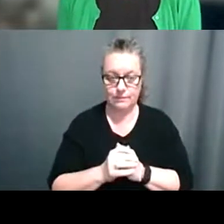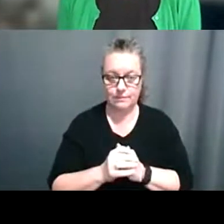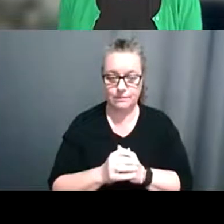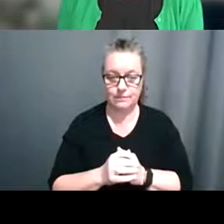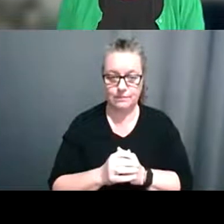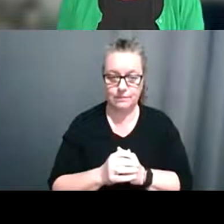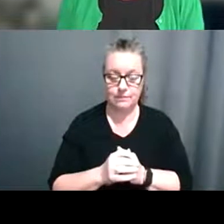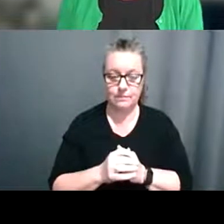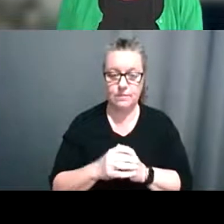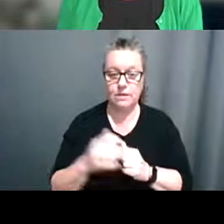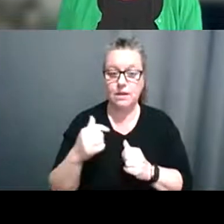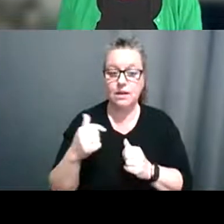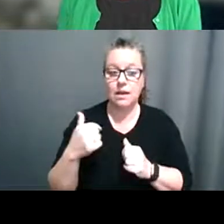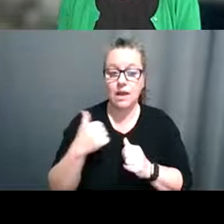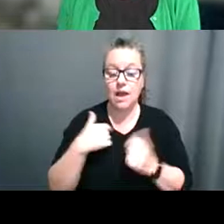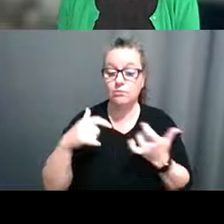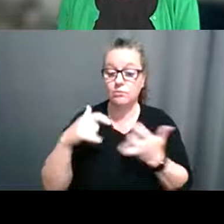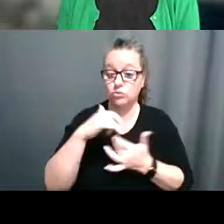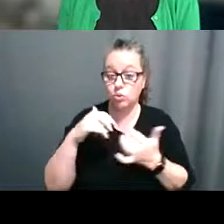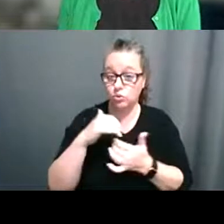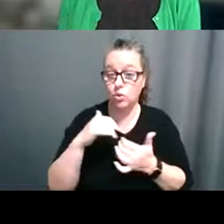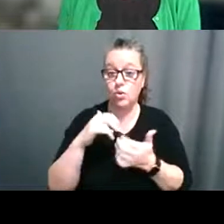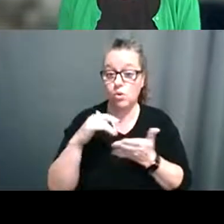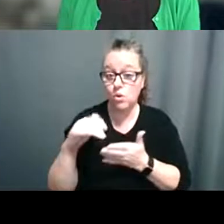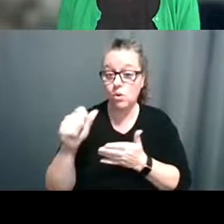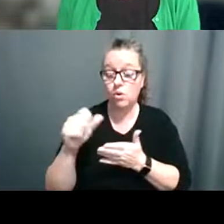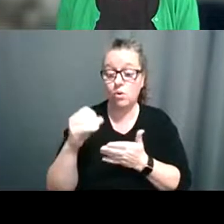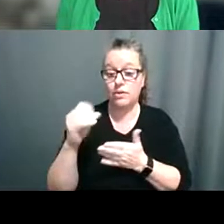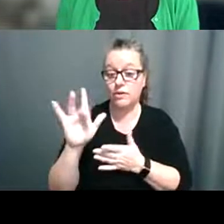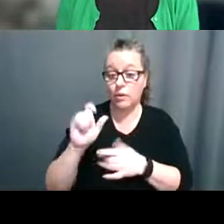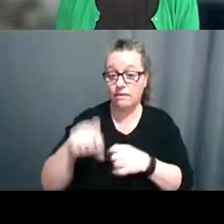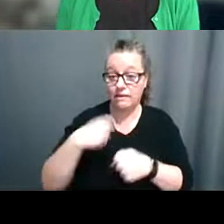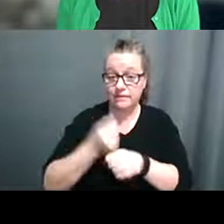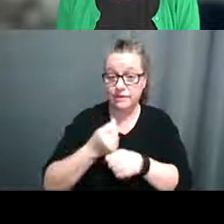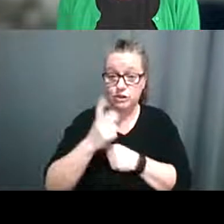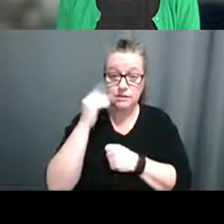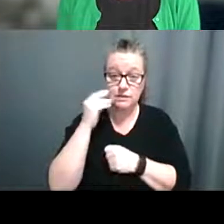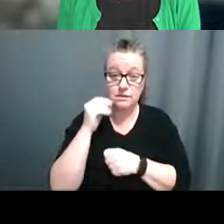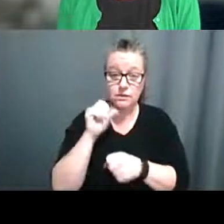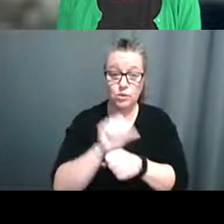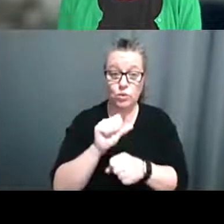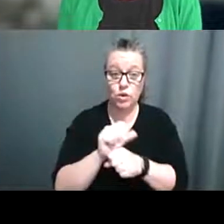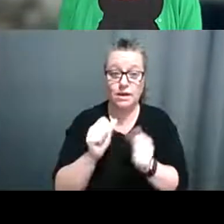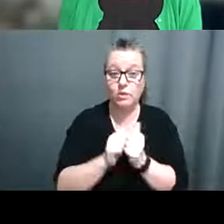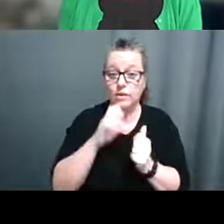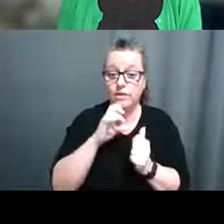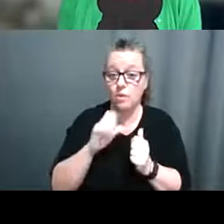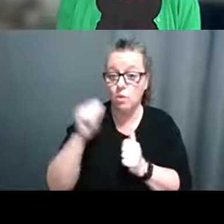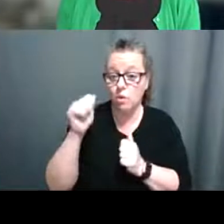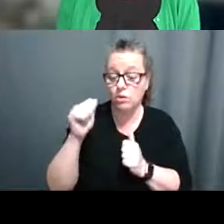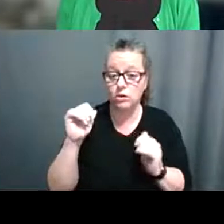I'm a social gerontologist with over 25 years of experience in working with older adults in